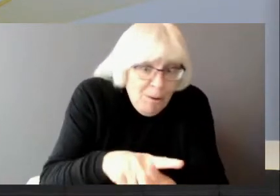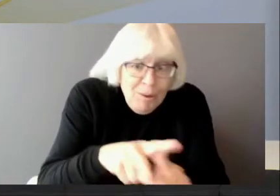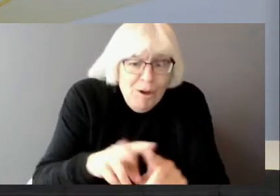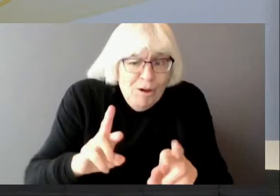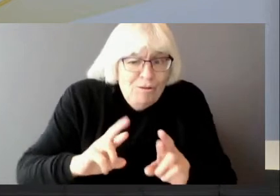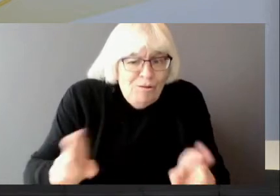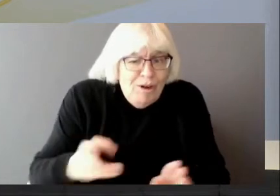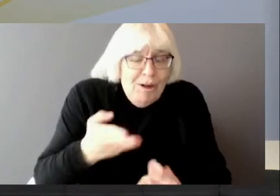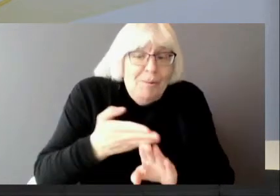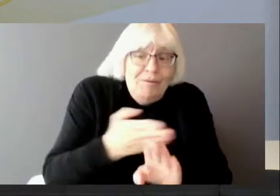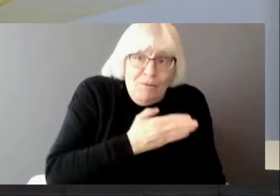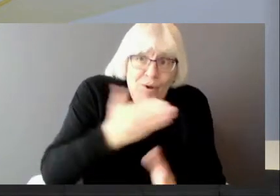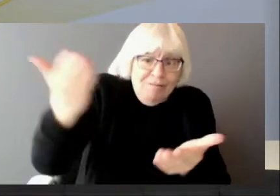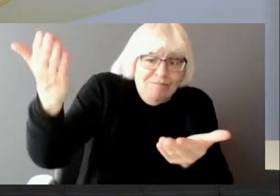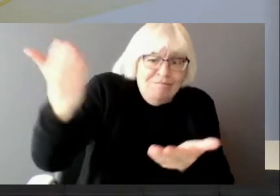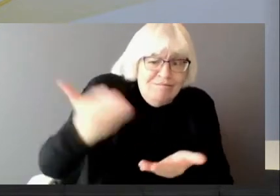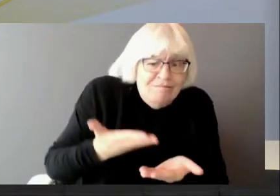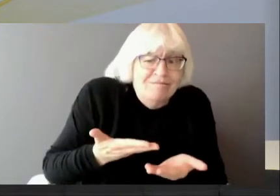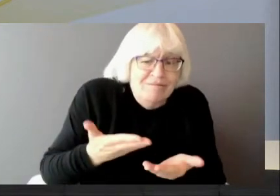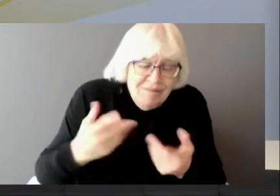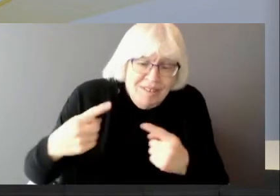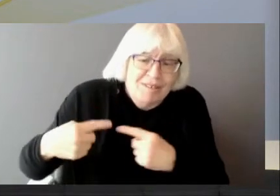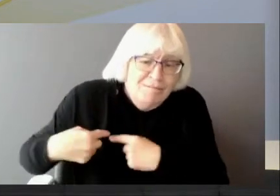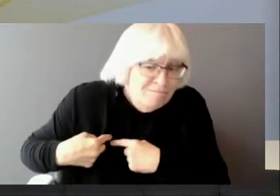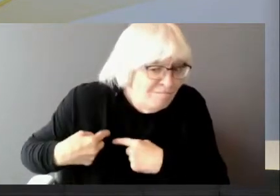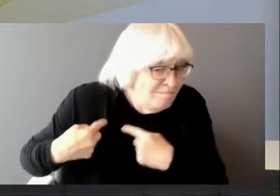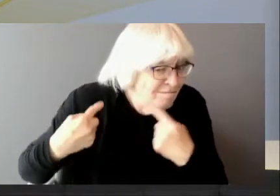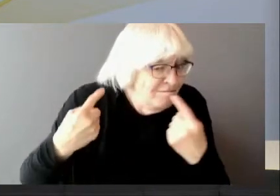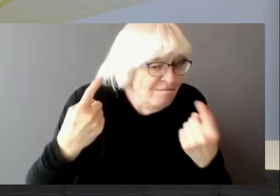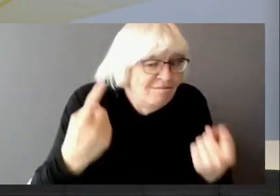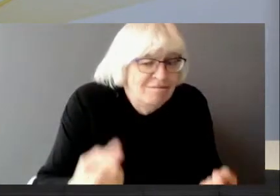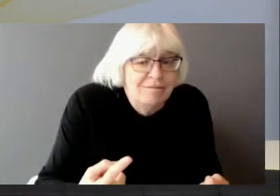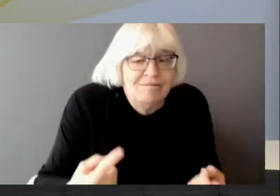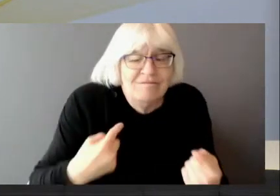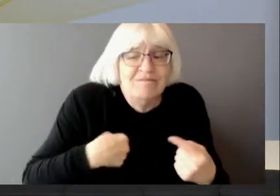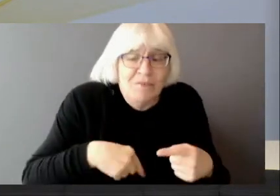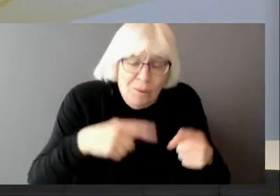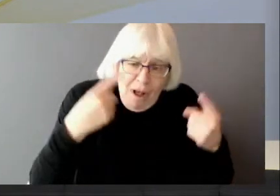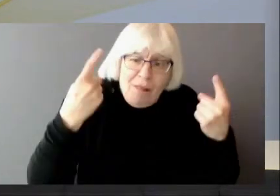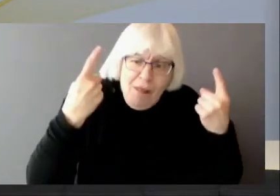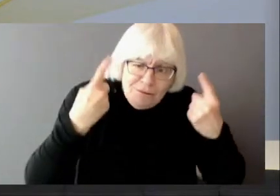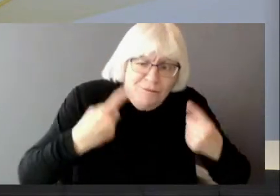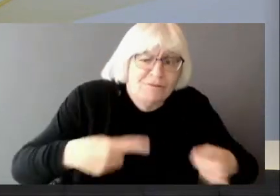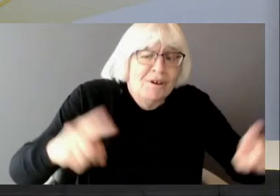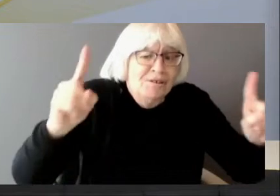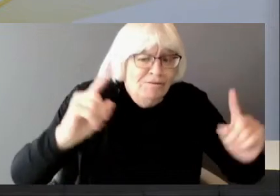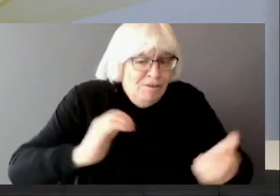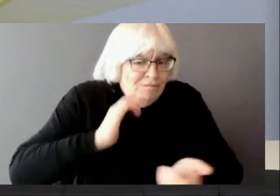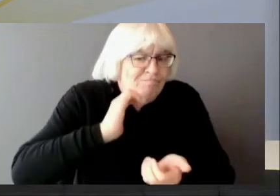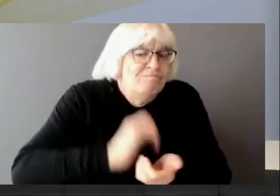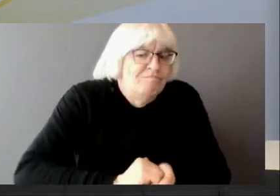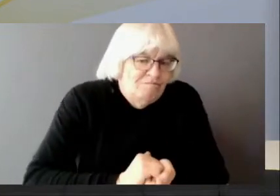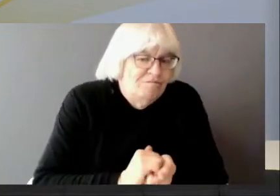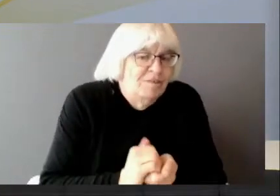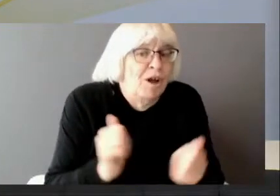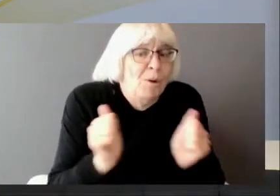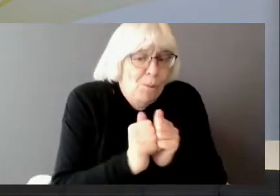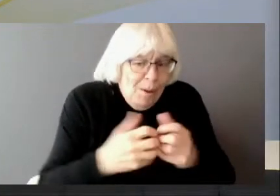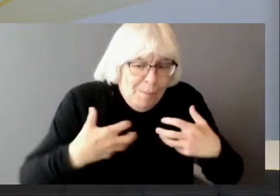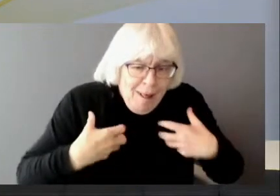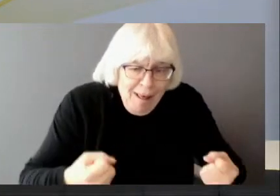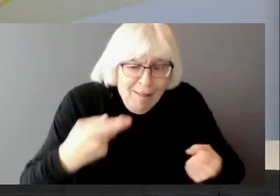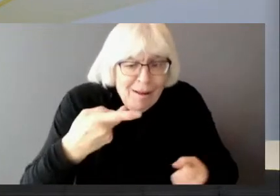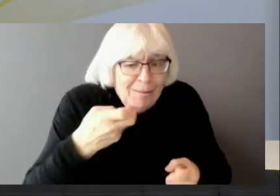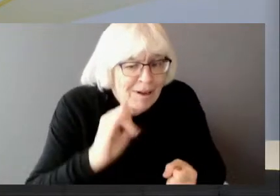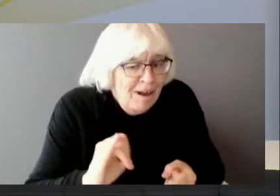very efficiently. Great work with Health PI and partners to get this vaccine out to our